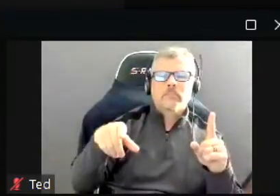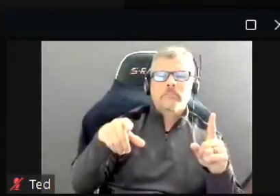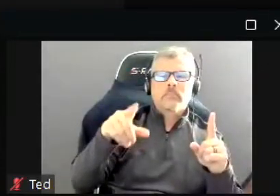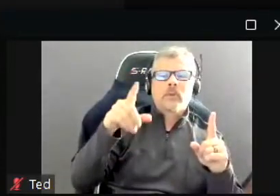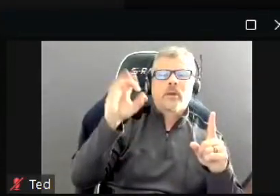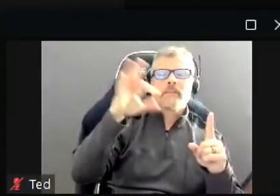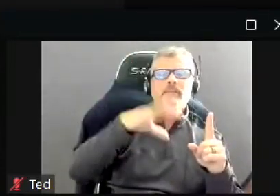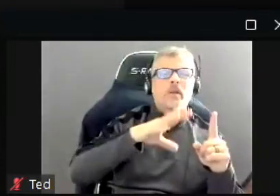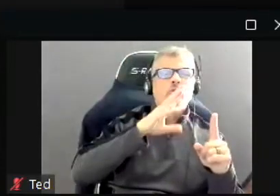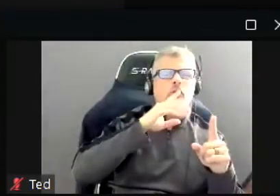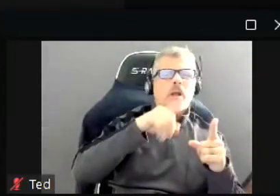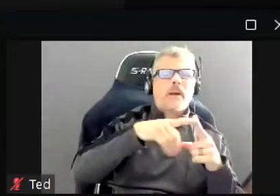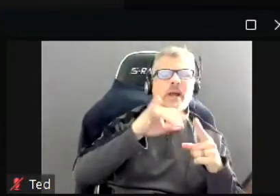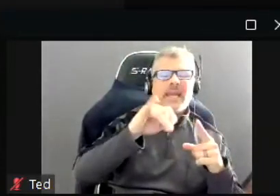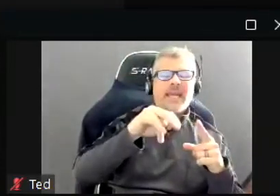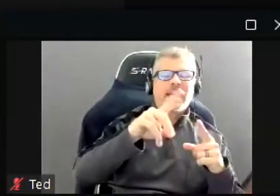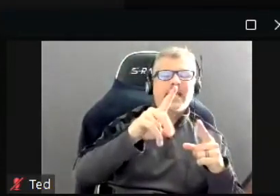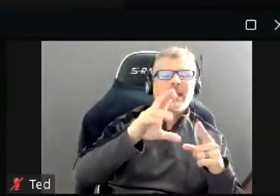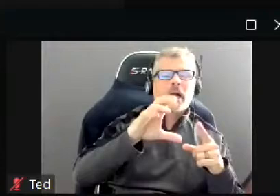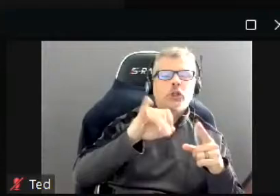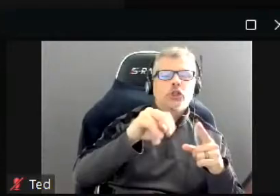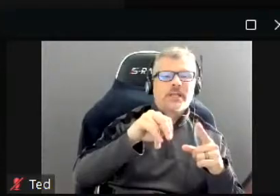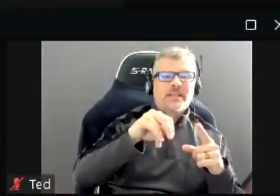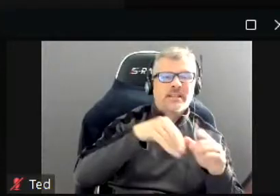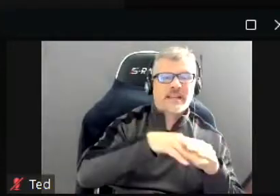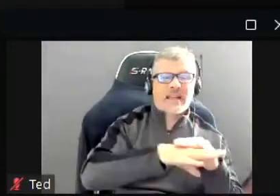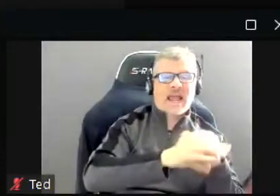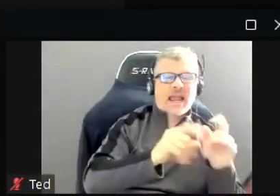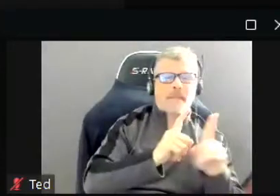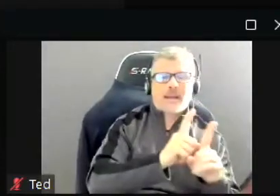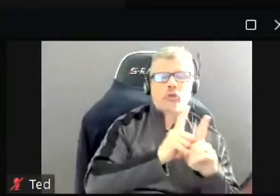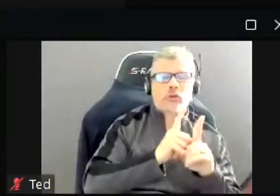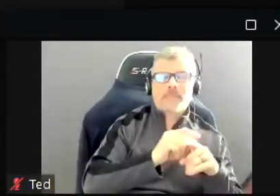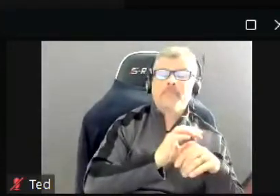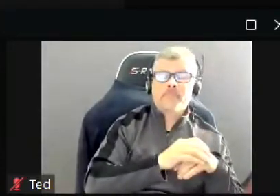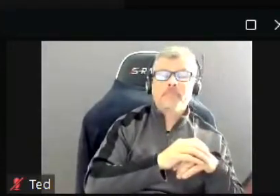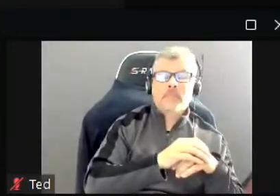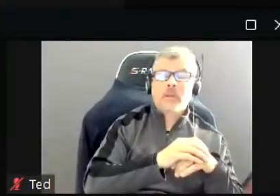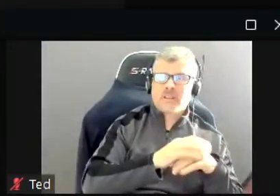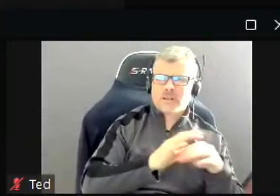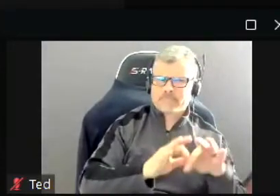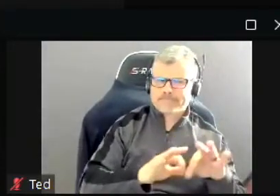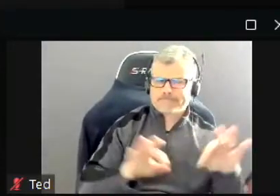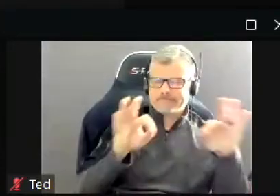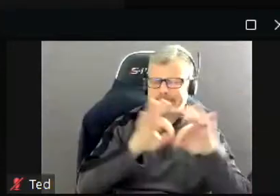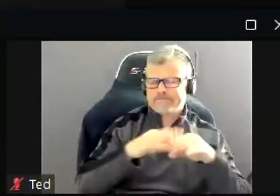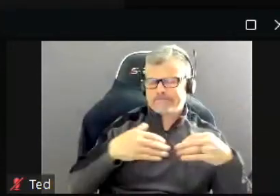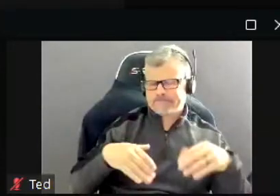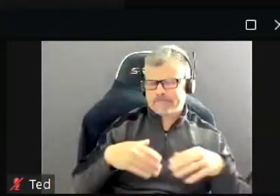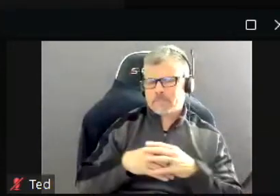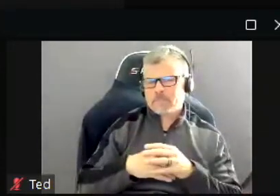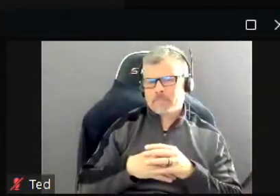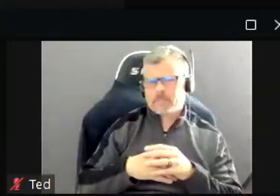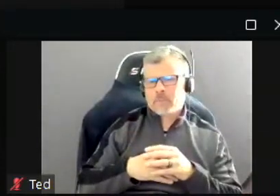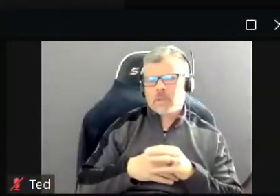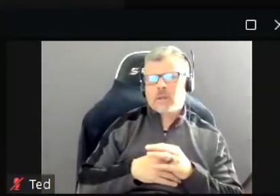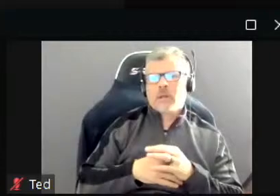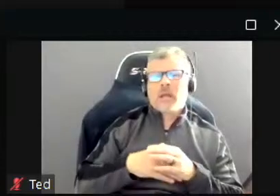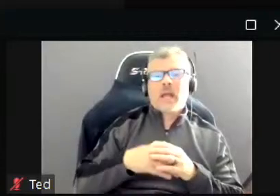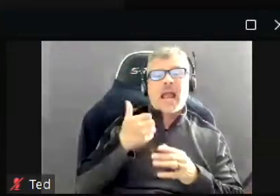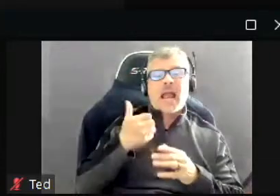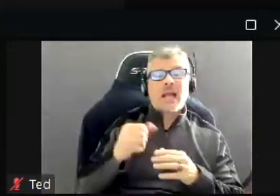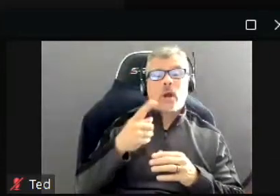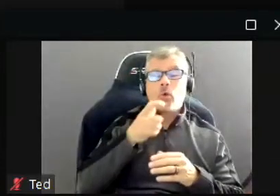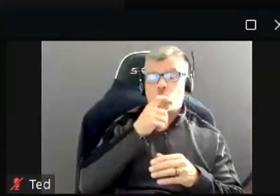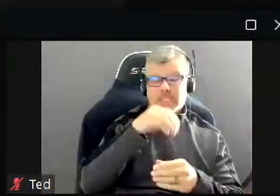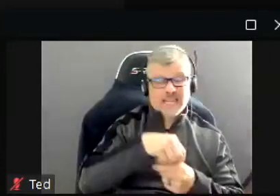about induction and mentoring. I think it's absolutely essential, but there isn't anybody in the building that's able to do that.